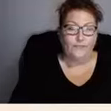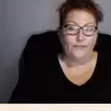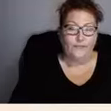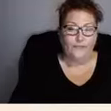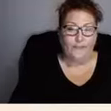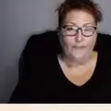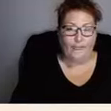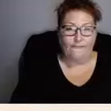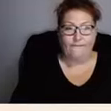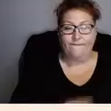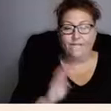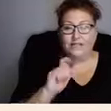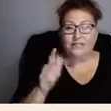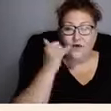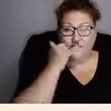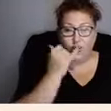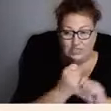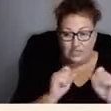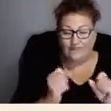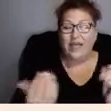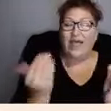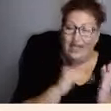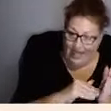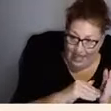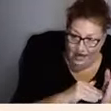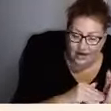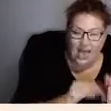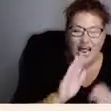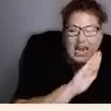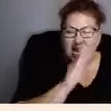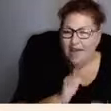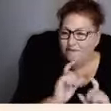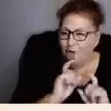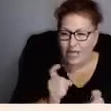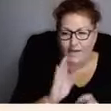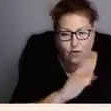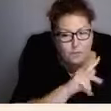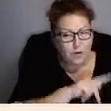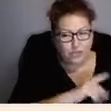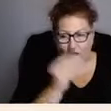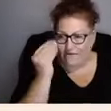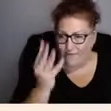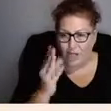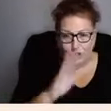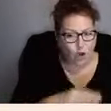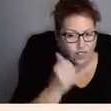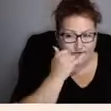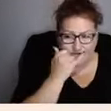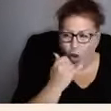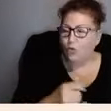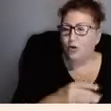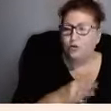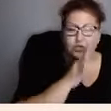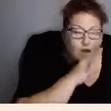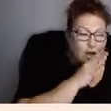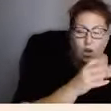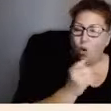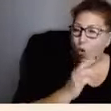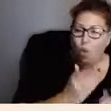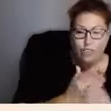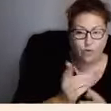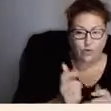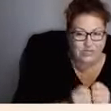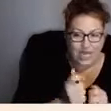Cell phone safety. Again, never give out personal information over the phone, verbally, or via text. Show